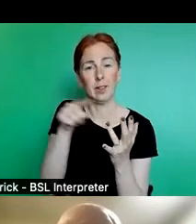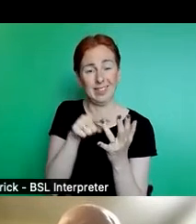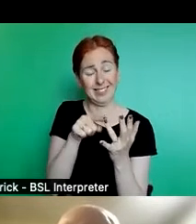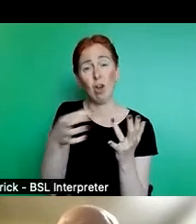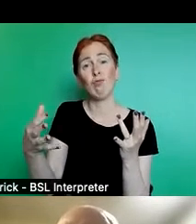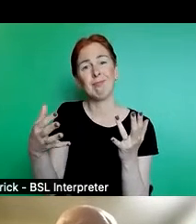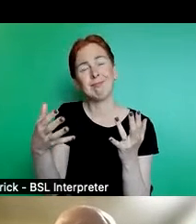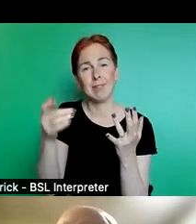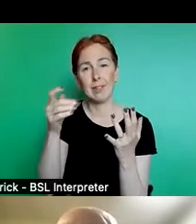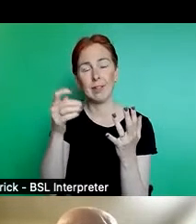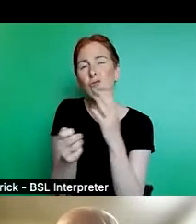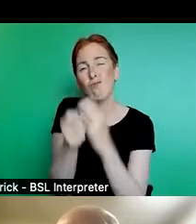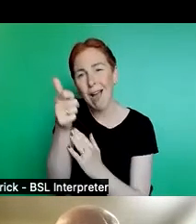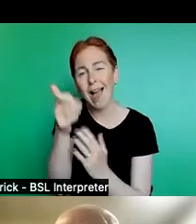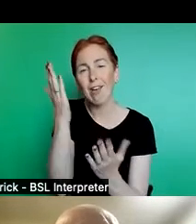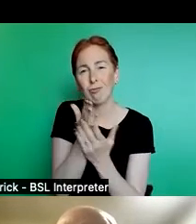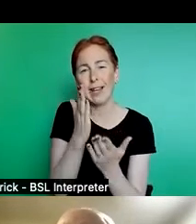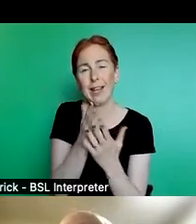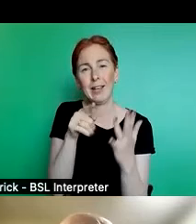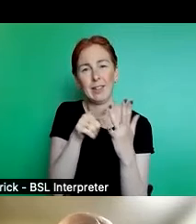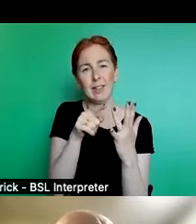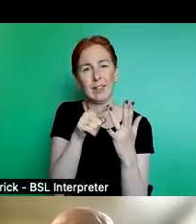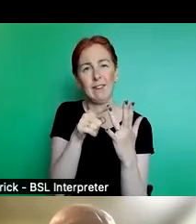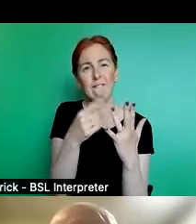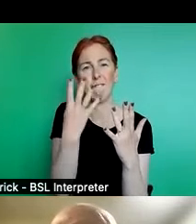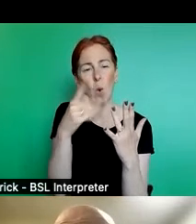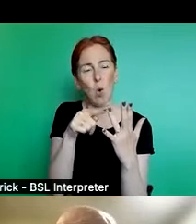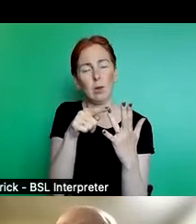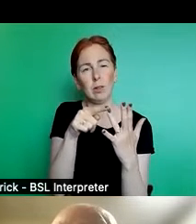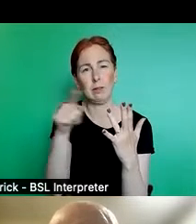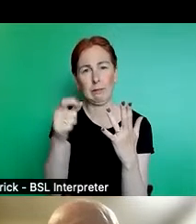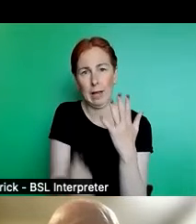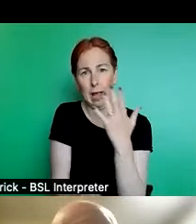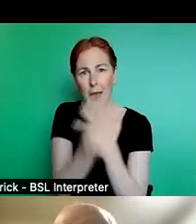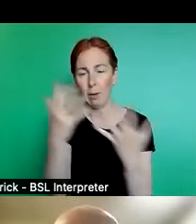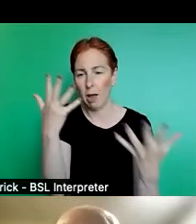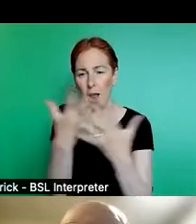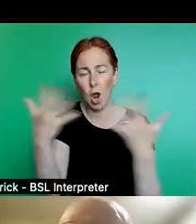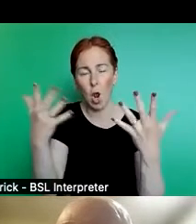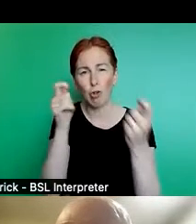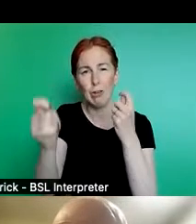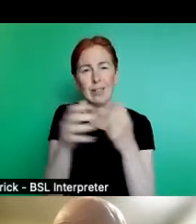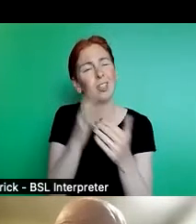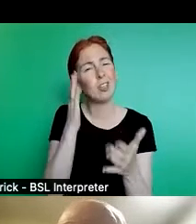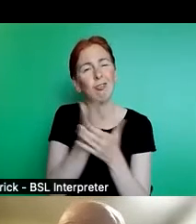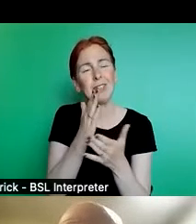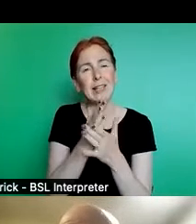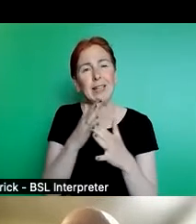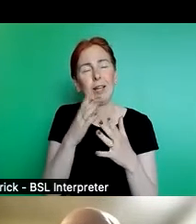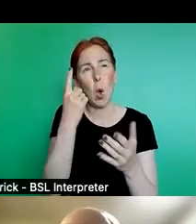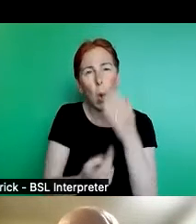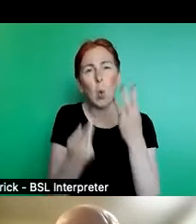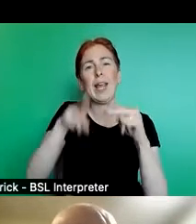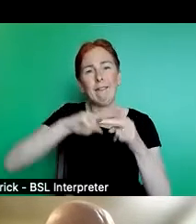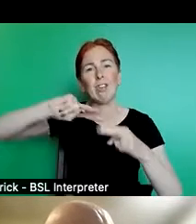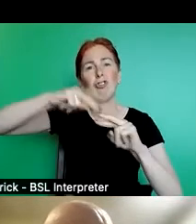You know, you only find it, this particular change, in large population databases in affected individuals. You don't find it in unaffected individuals. So